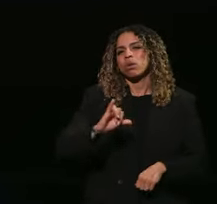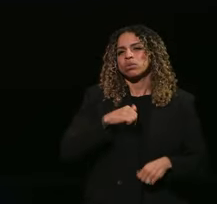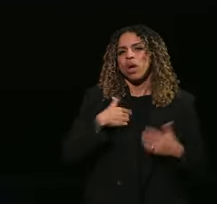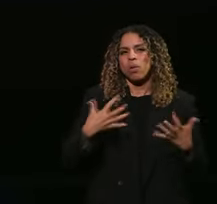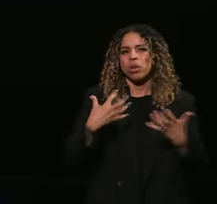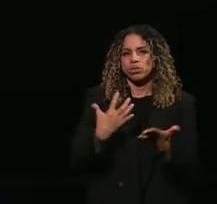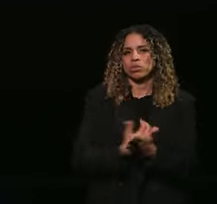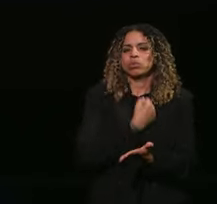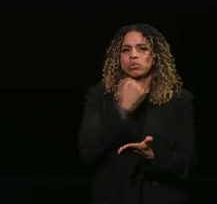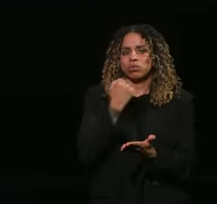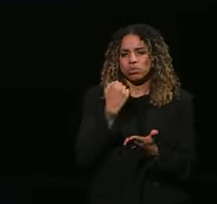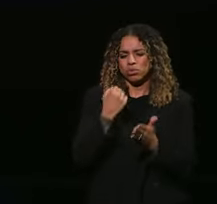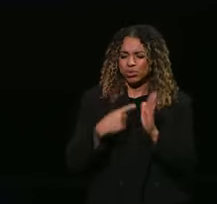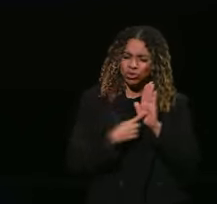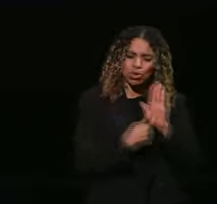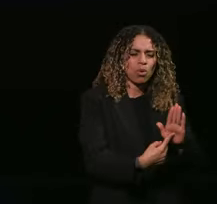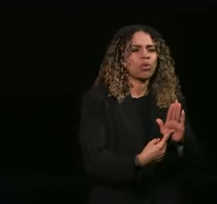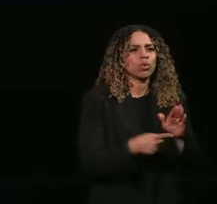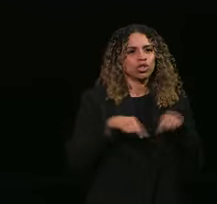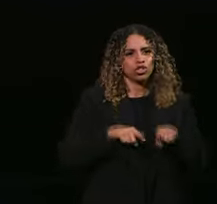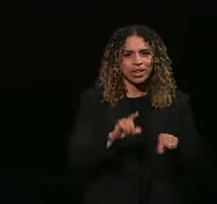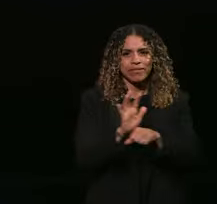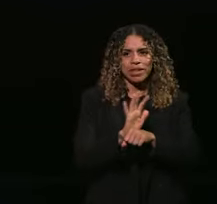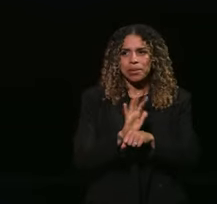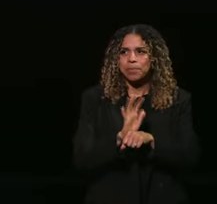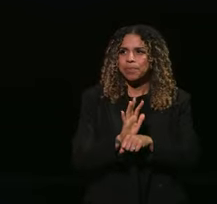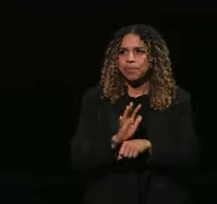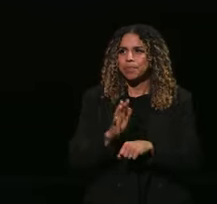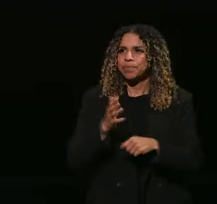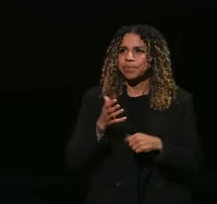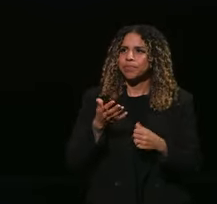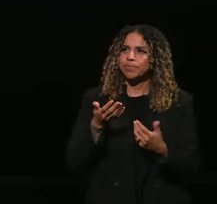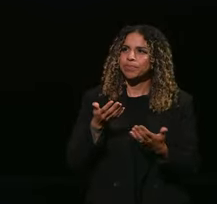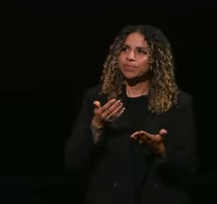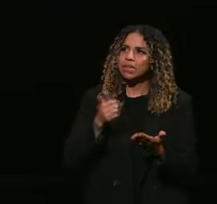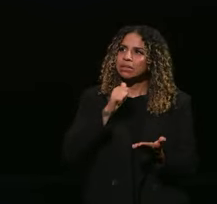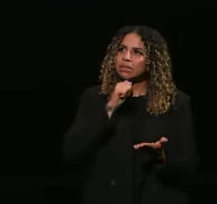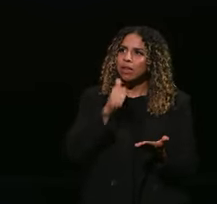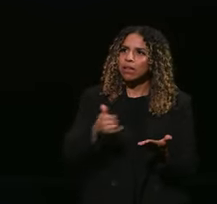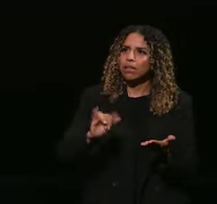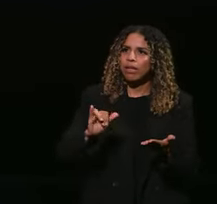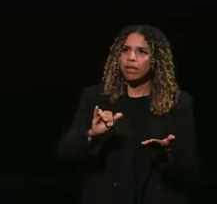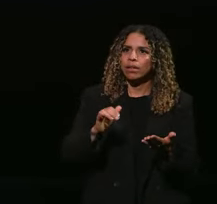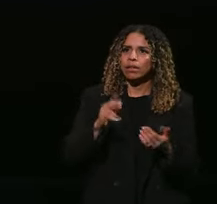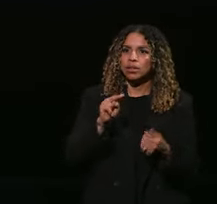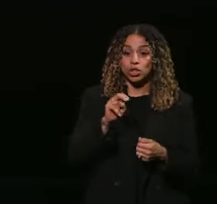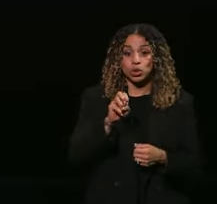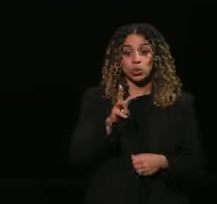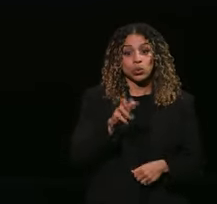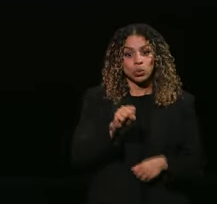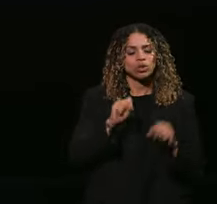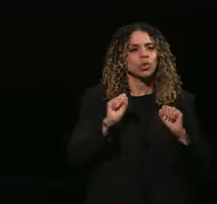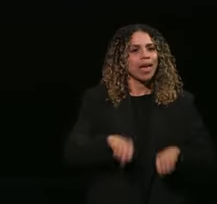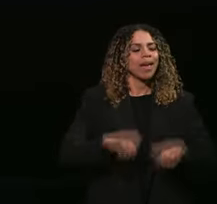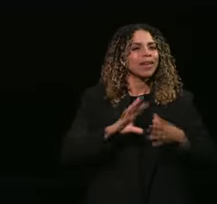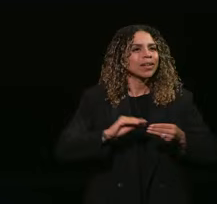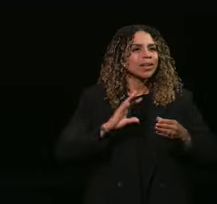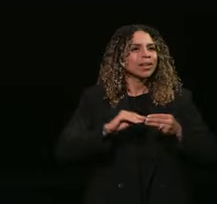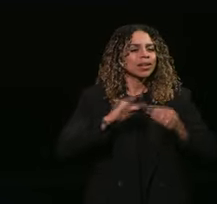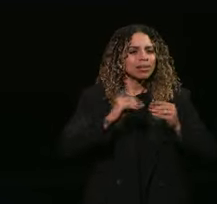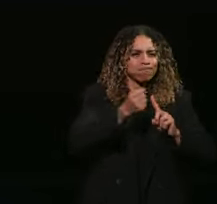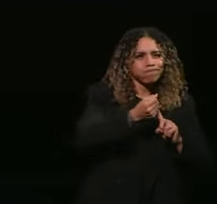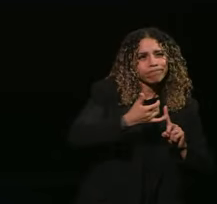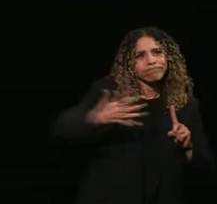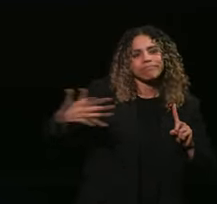in a film. It is not something you want to, you can talk in the news when you're filming and doing